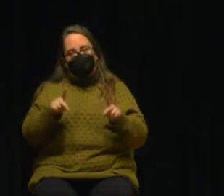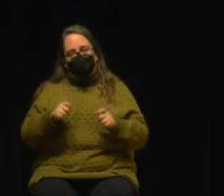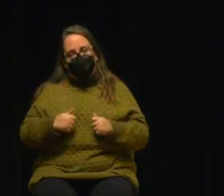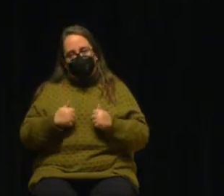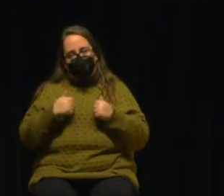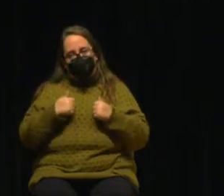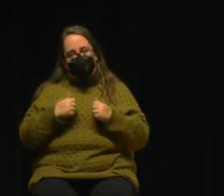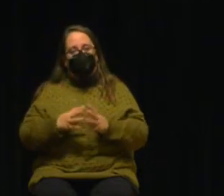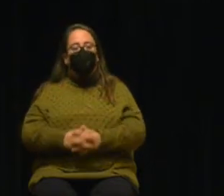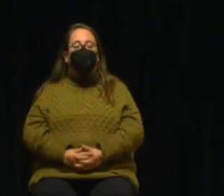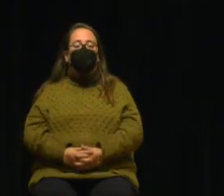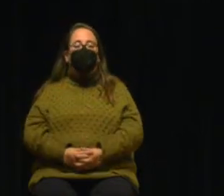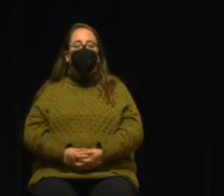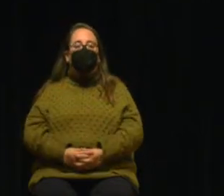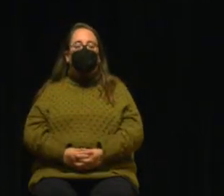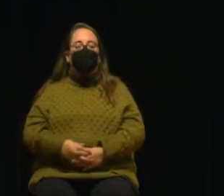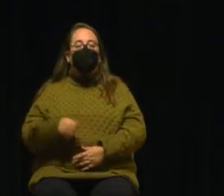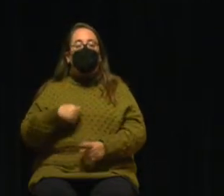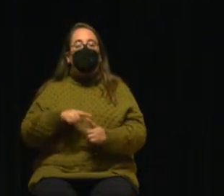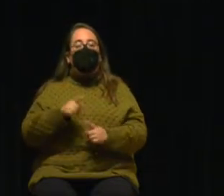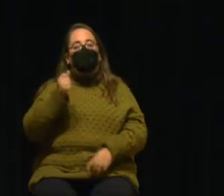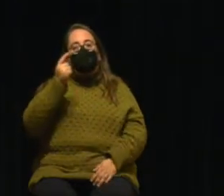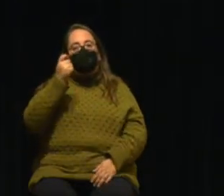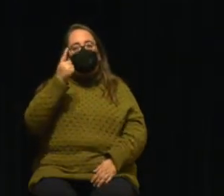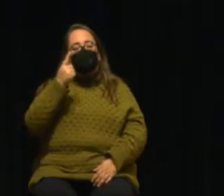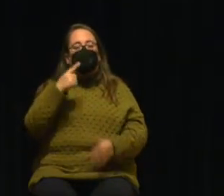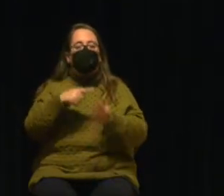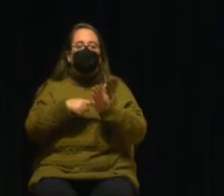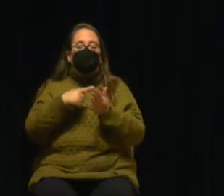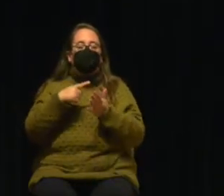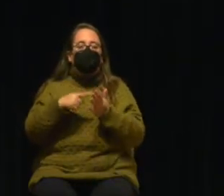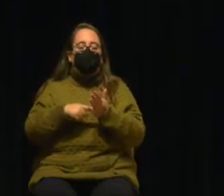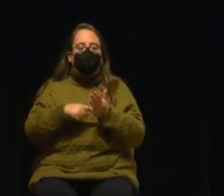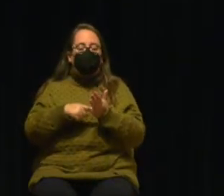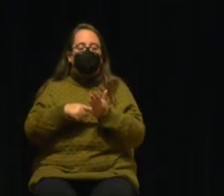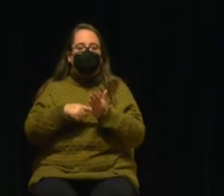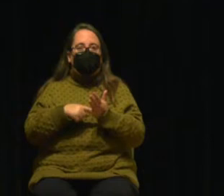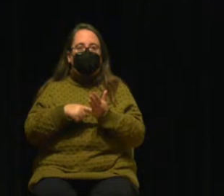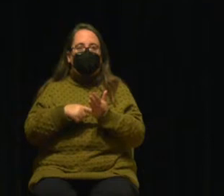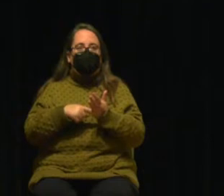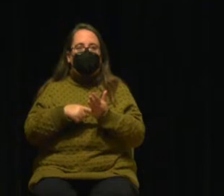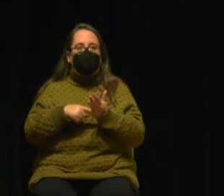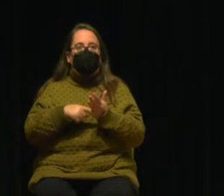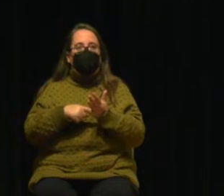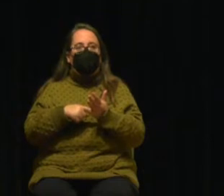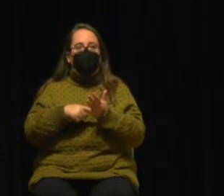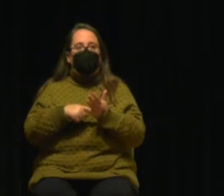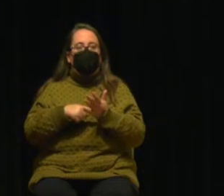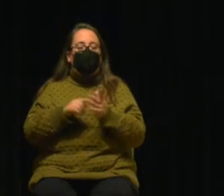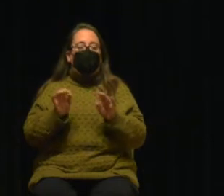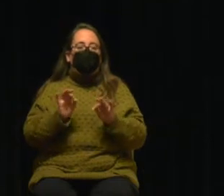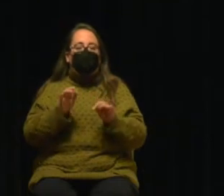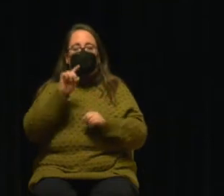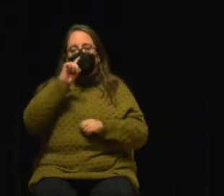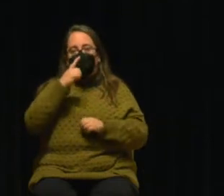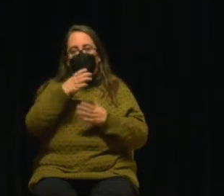life. We need to understand the sometimes seemingly mundane